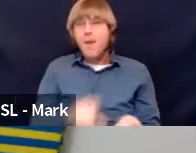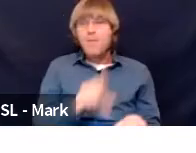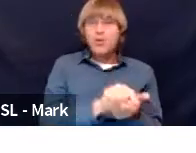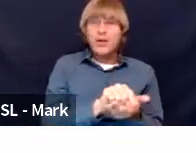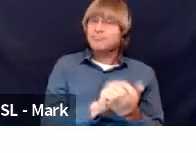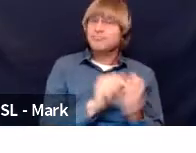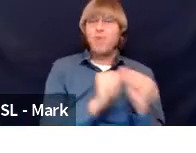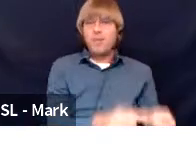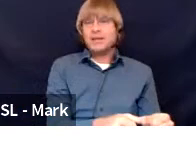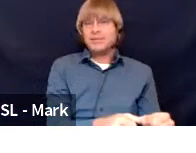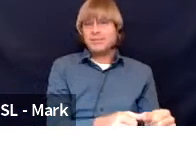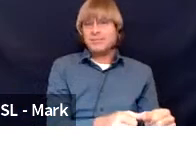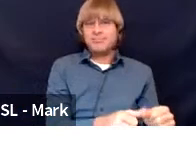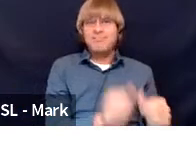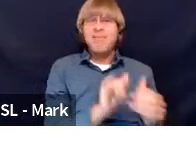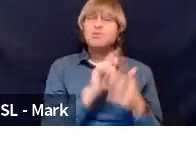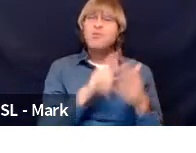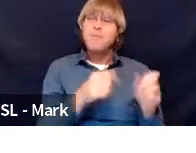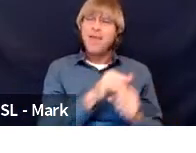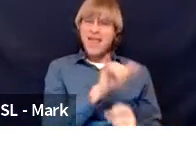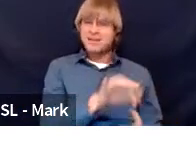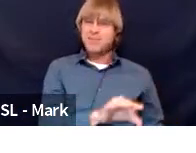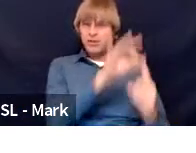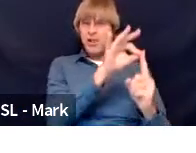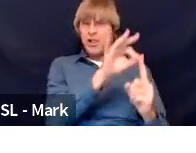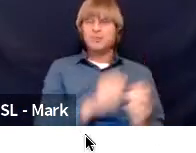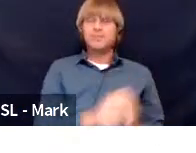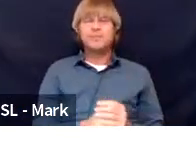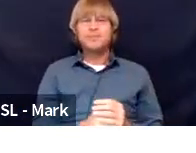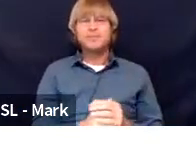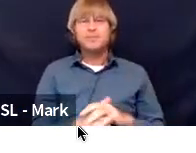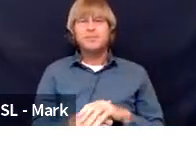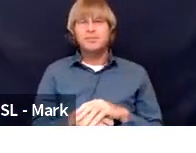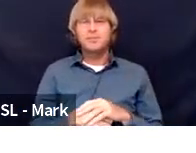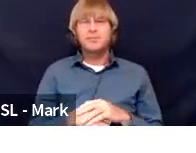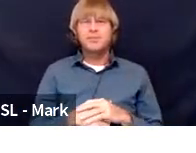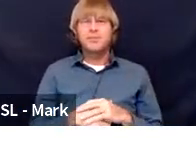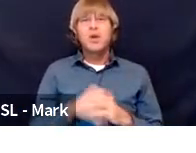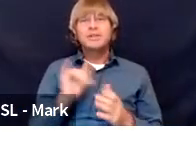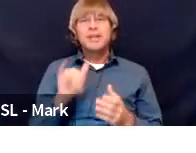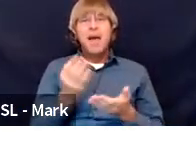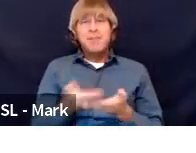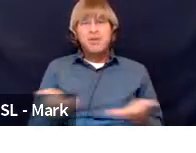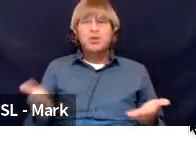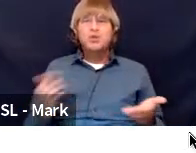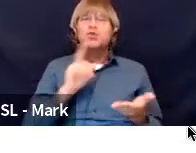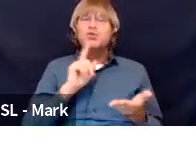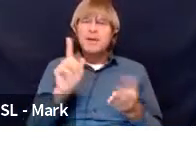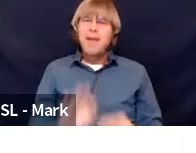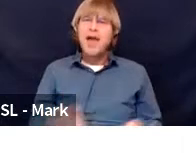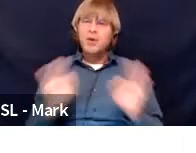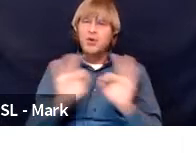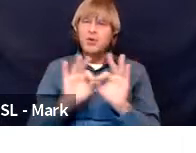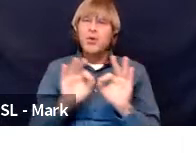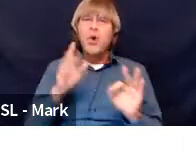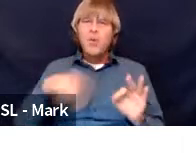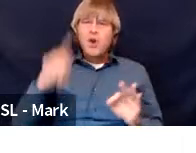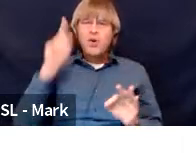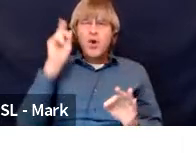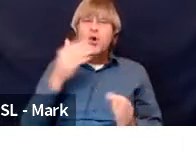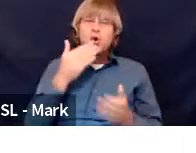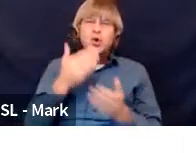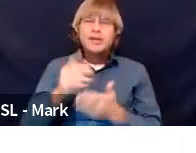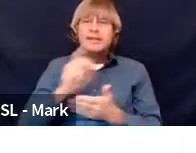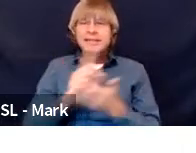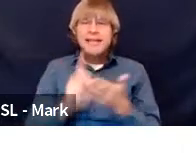is permanent. That's what makes it special though. So materials do matter. We all know that great design